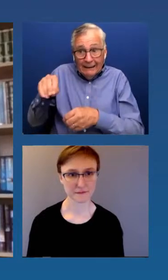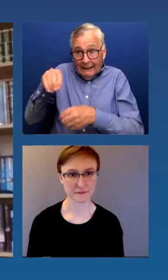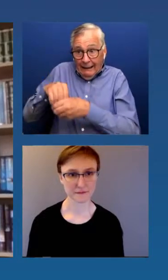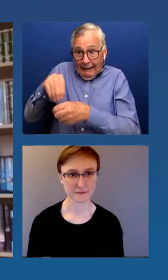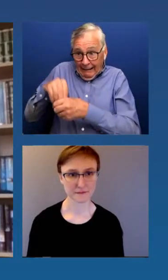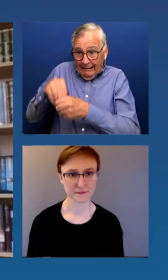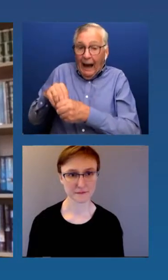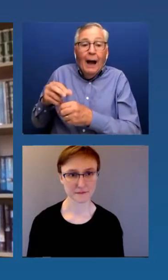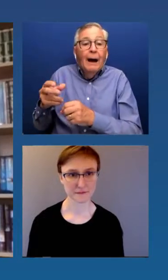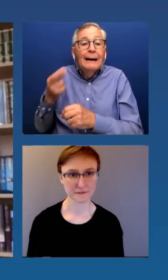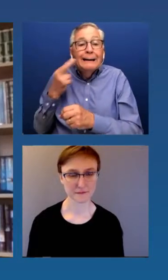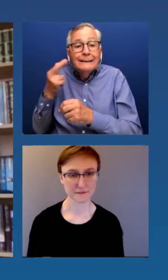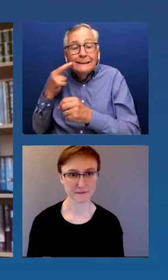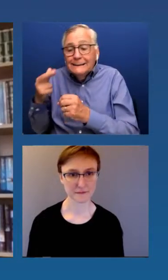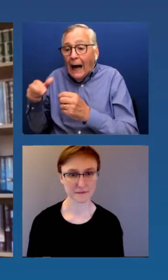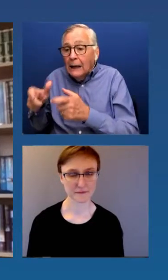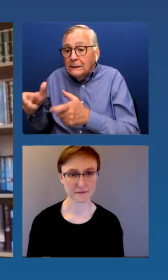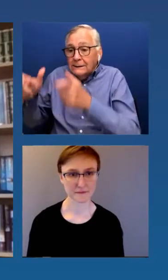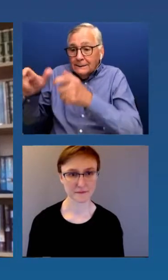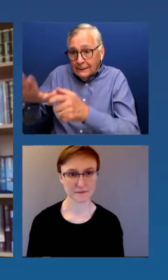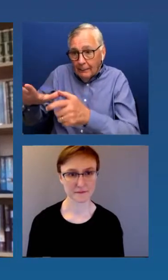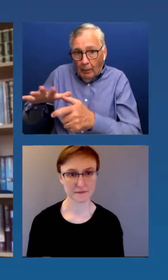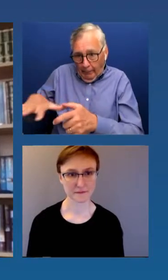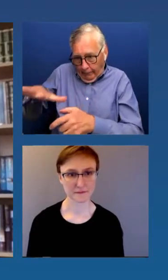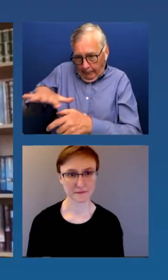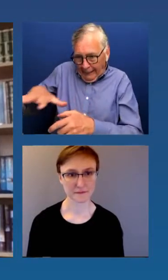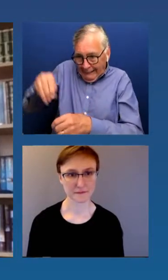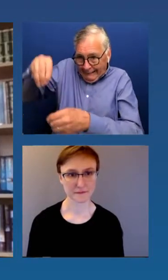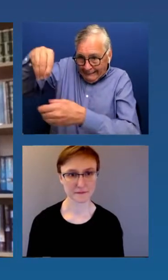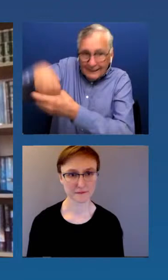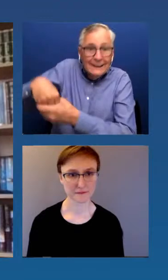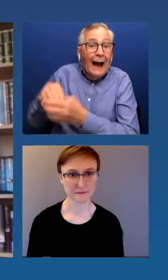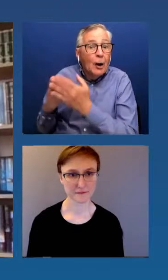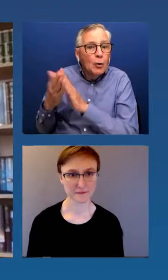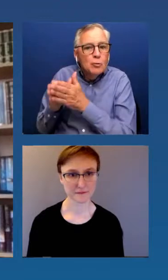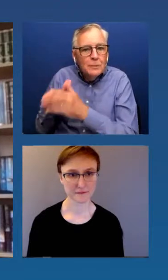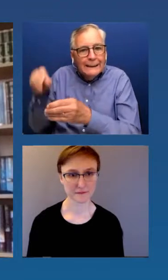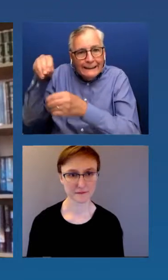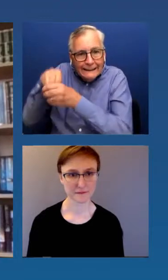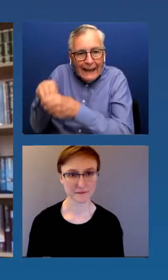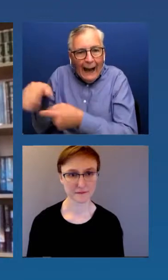certains immeubles. Elles sont vraiment situées au sein des communautés et des quartiers.